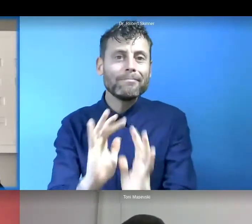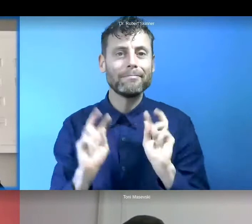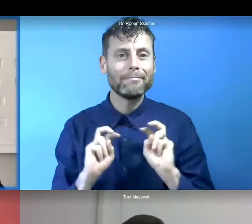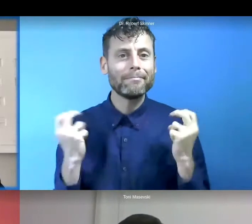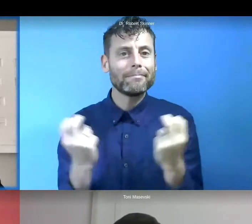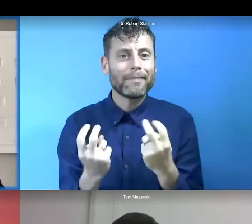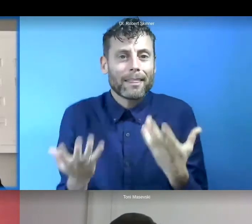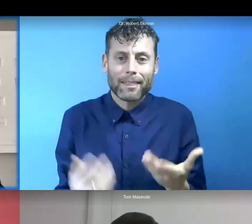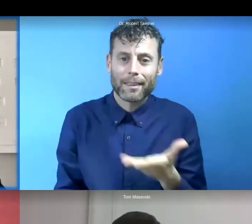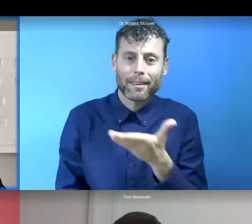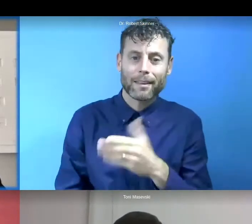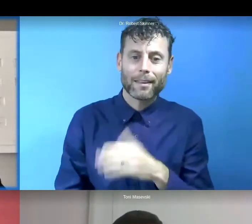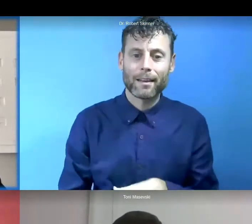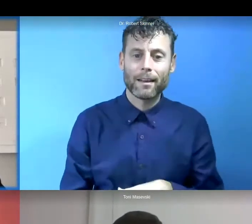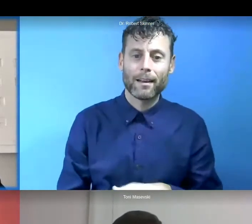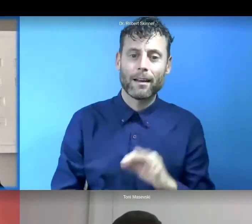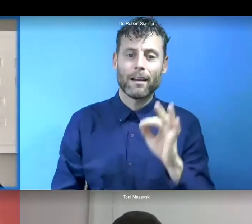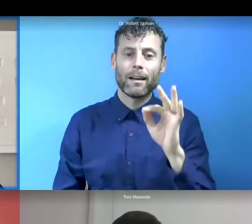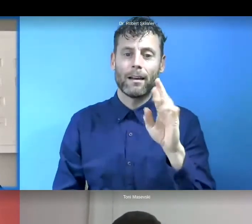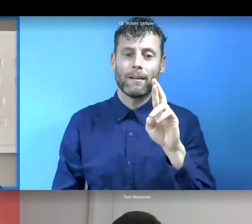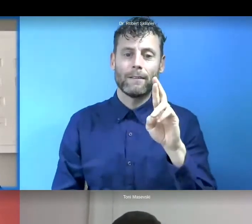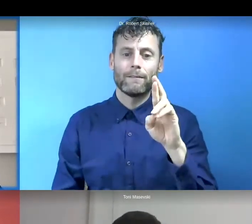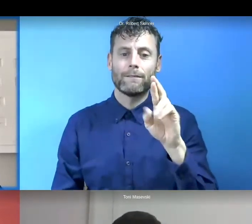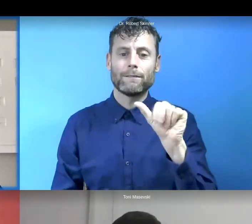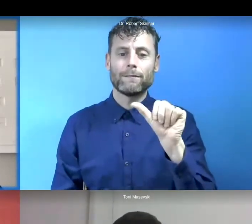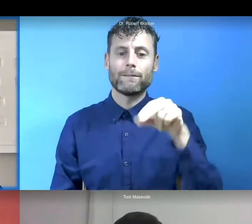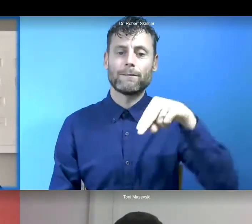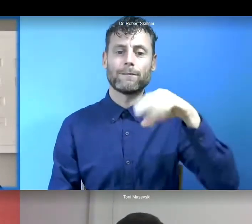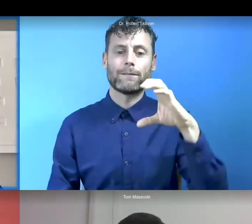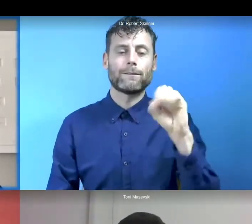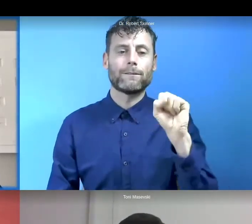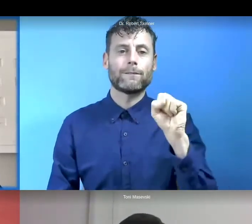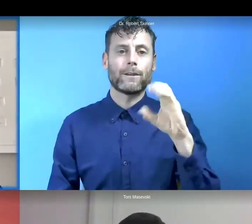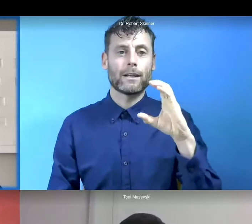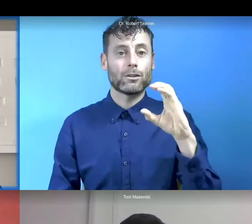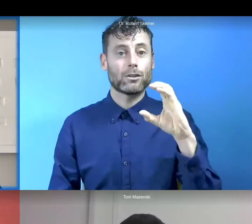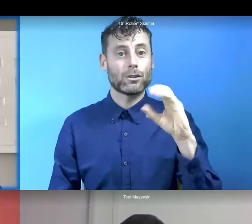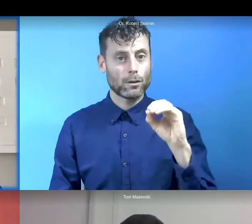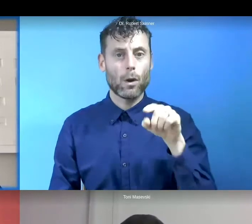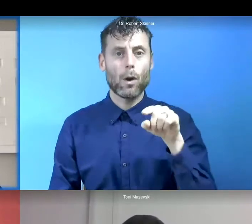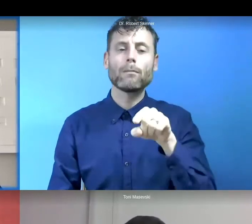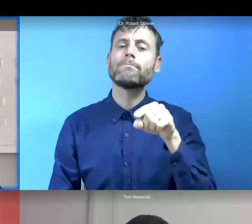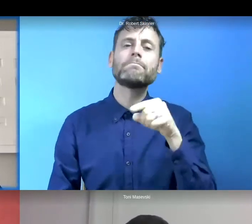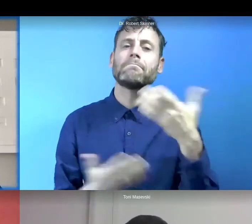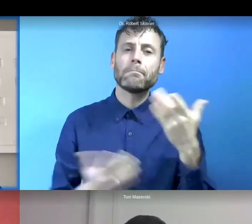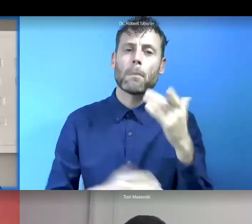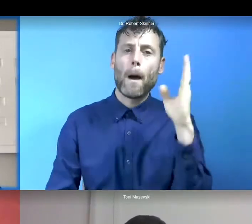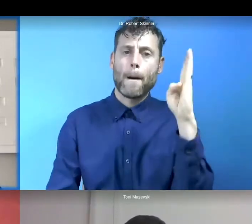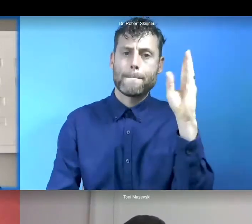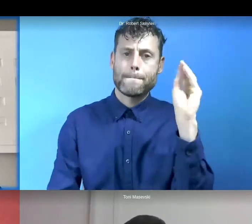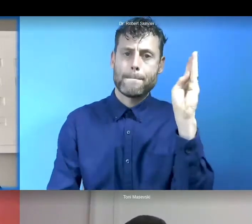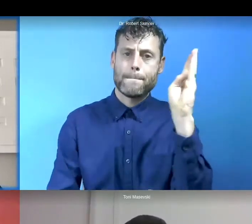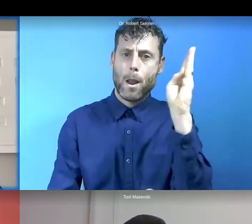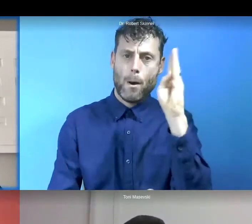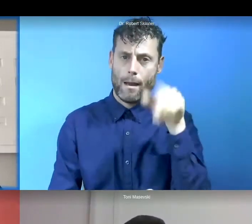Francesco Volta from the city of Bologna. Francesco works for the Department of Culture and